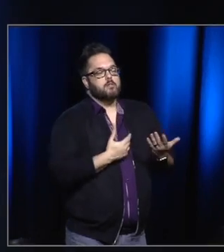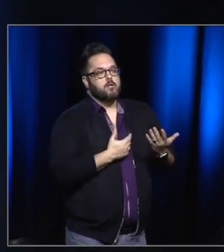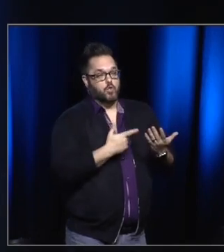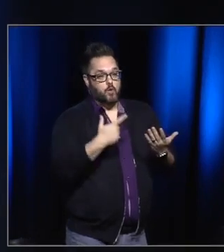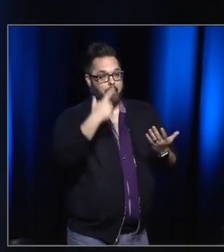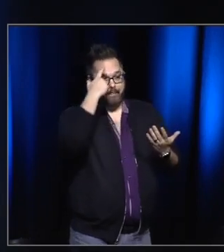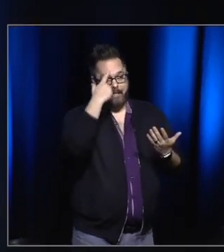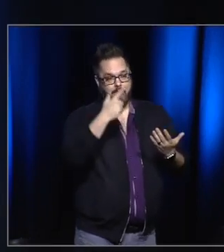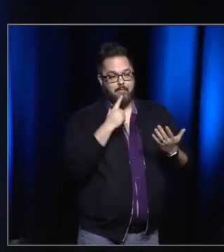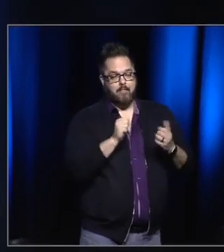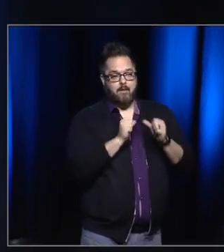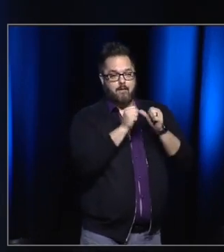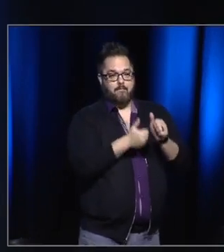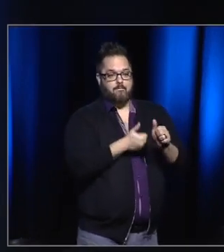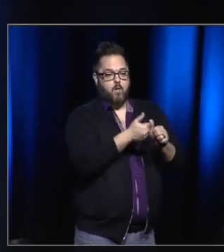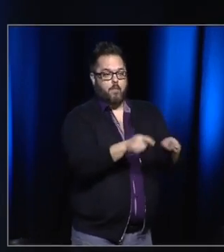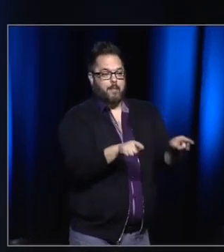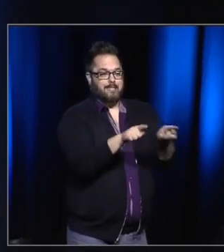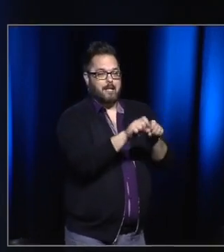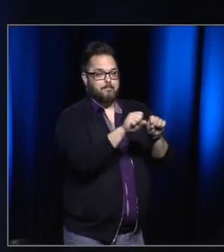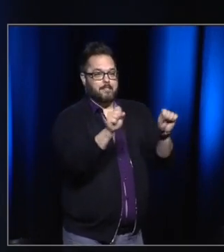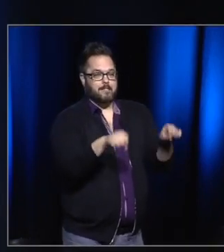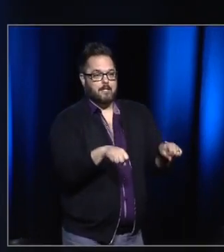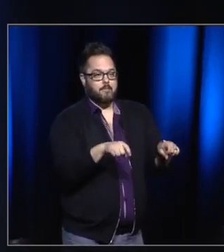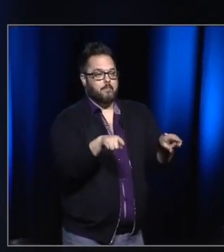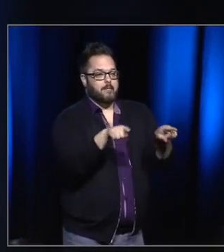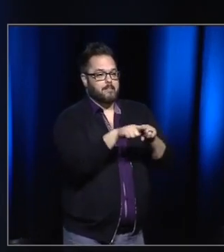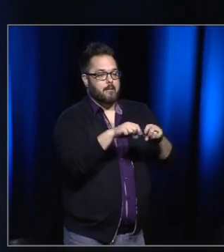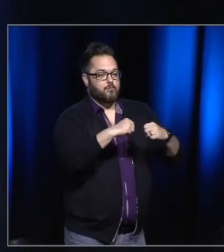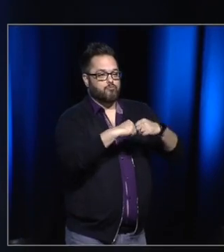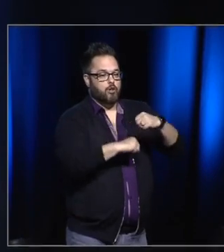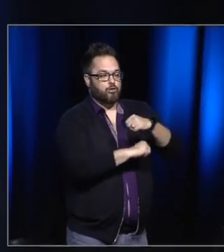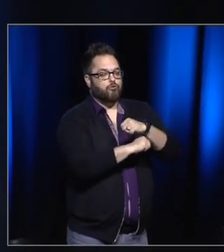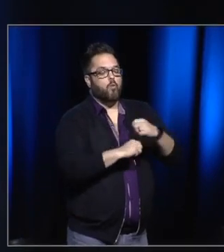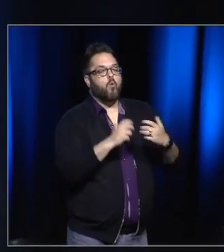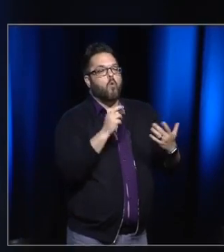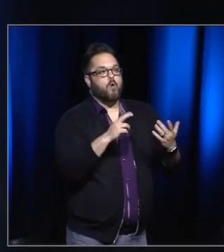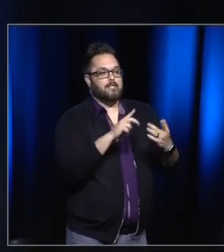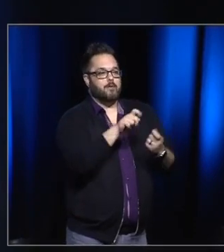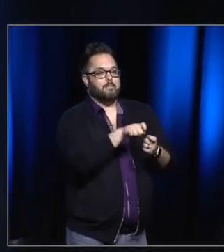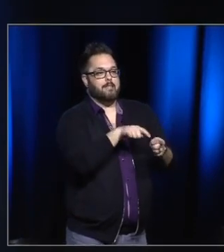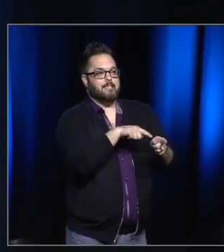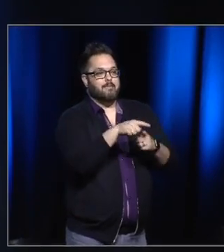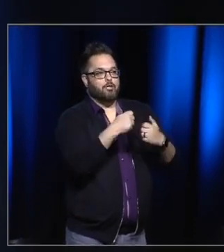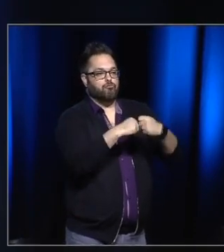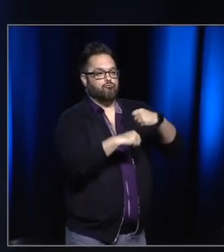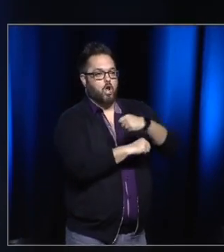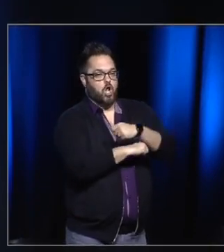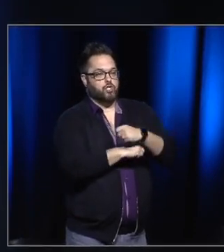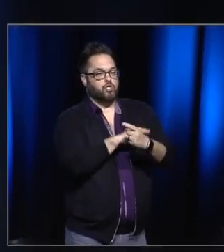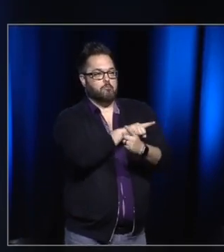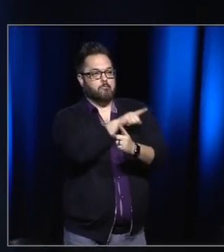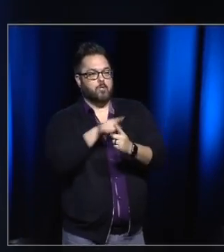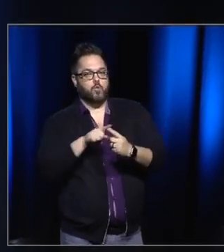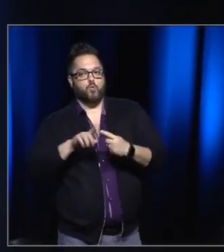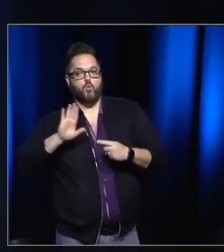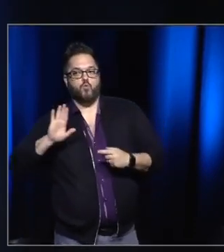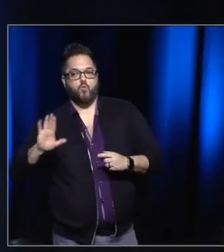they could follow the same systems or the same structure, or is a specific structure to the population in Shark's